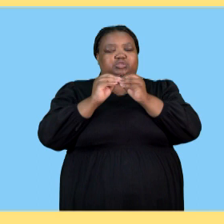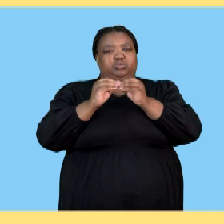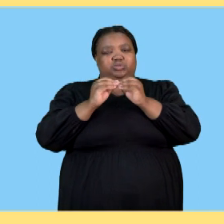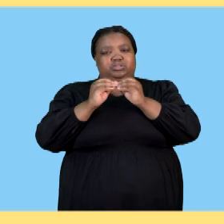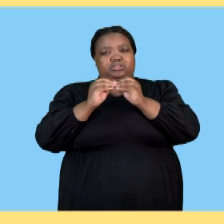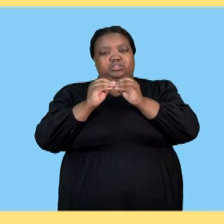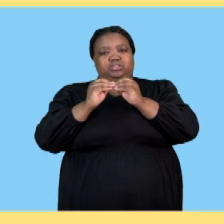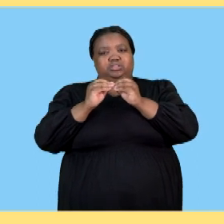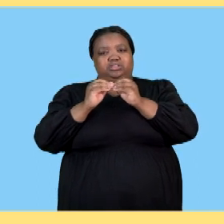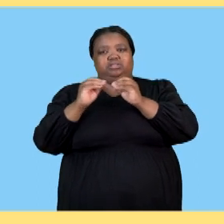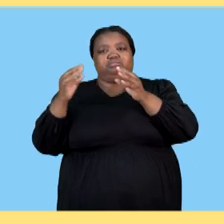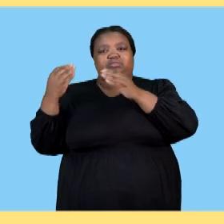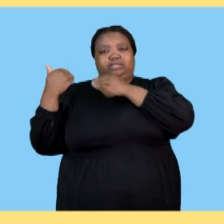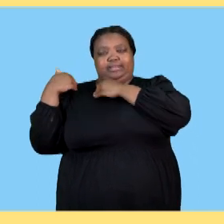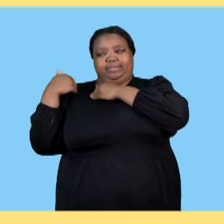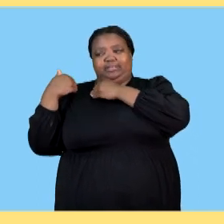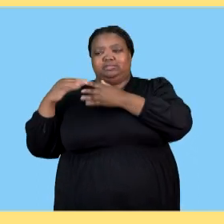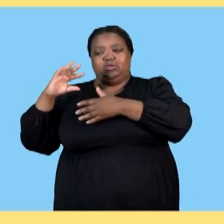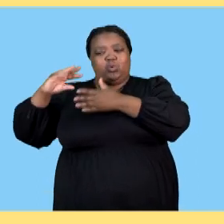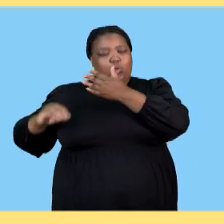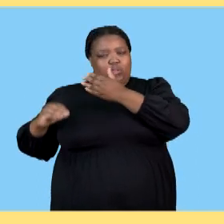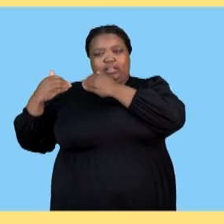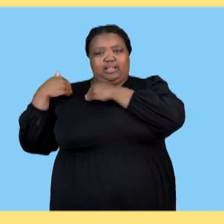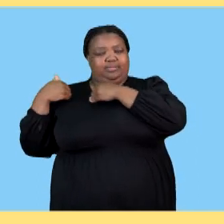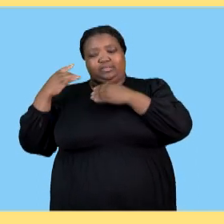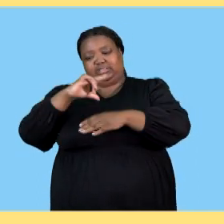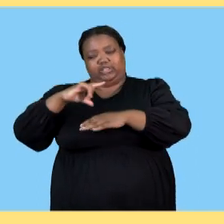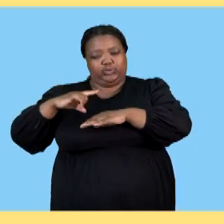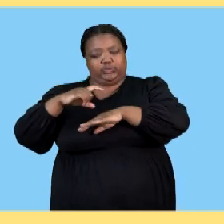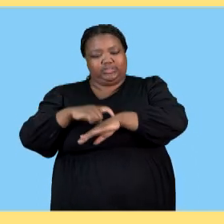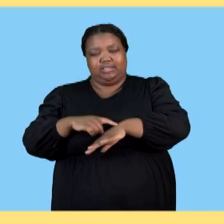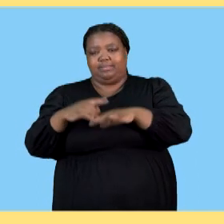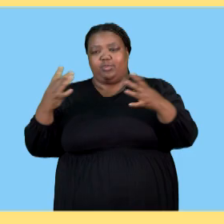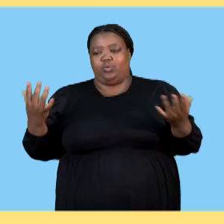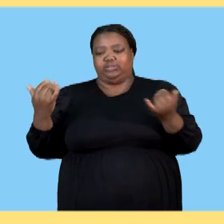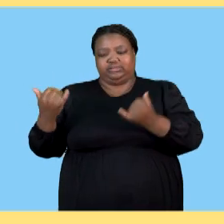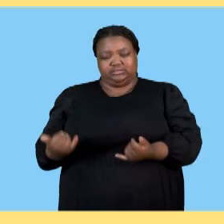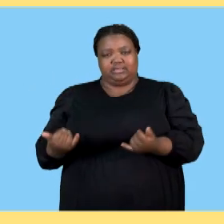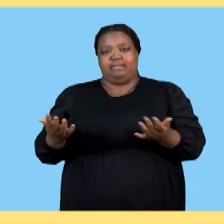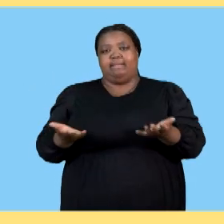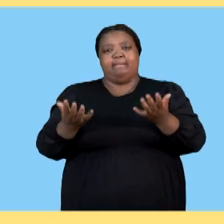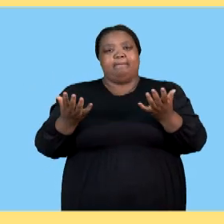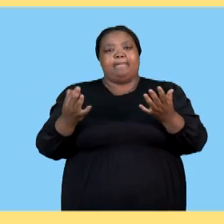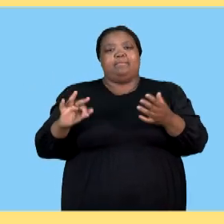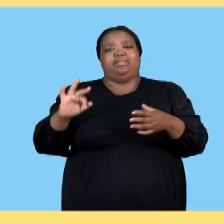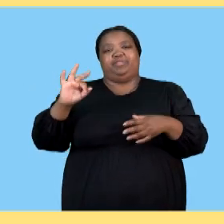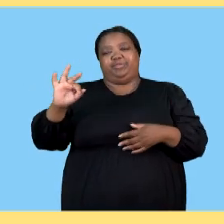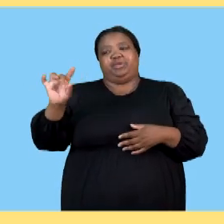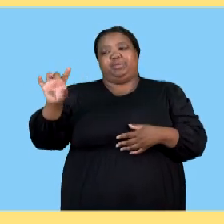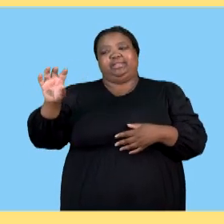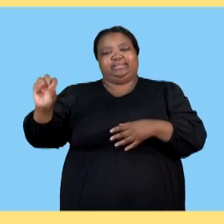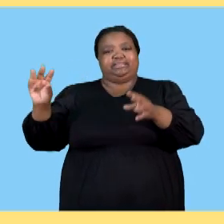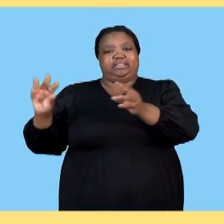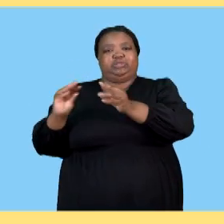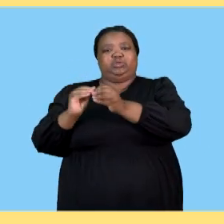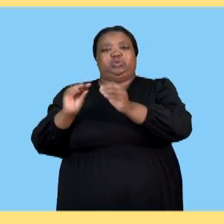total liabilities, all my liabilities. That is my long-term and my current. Here is the